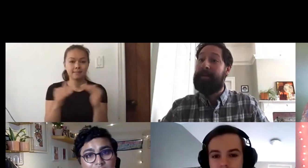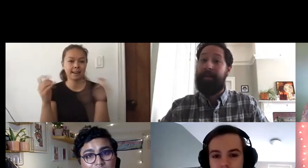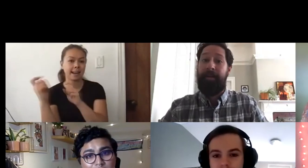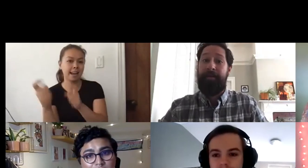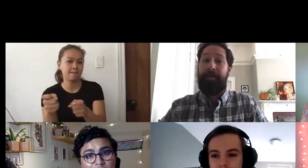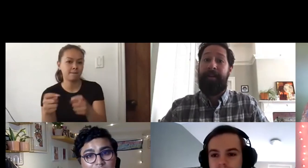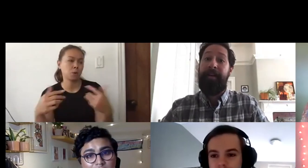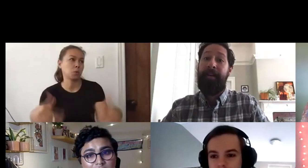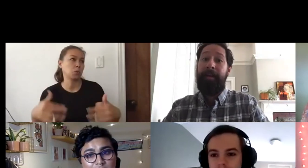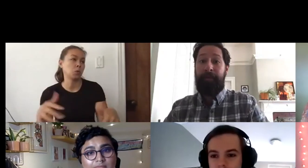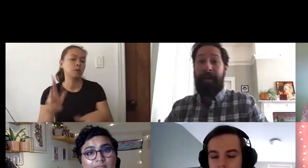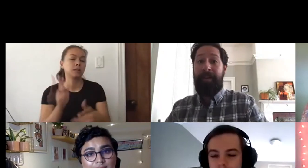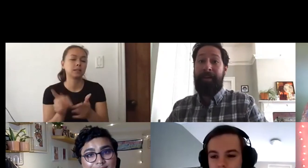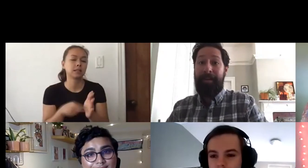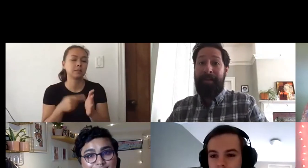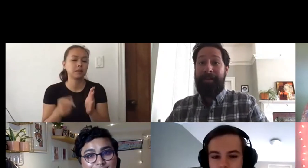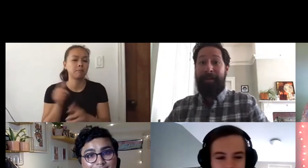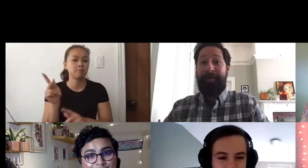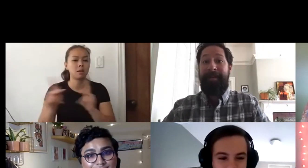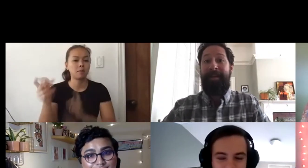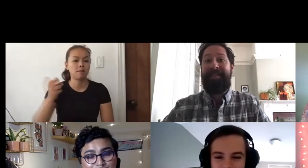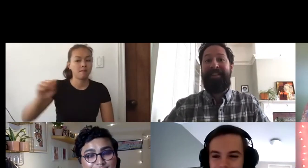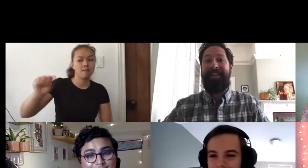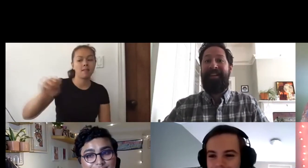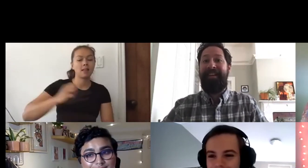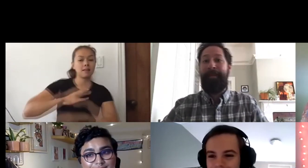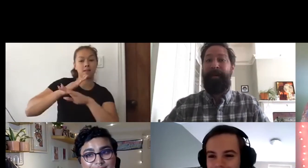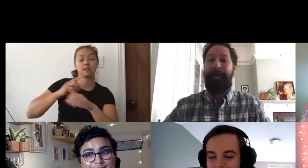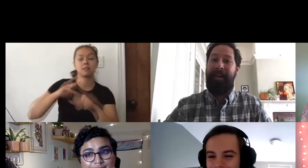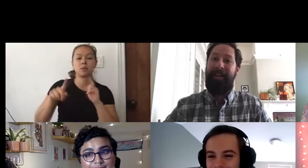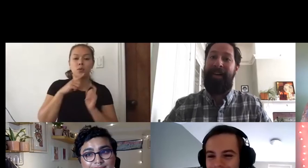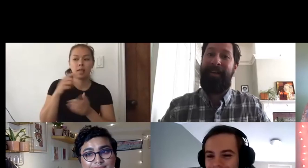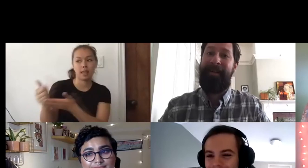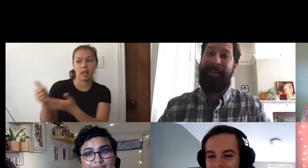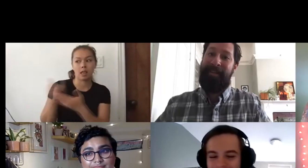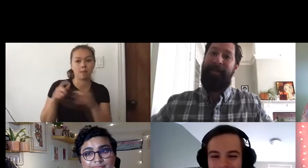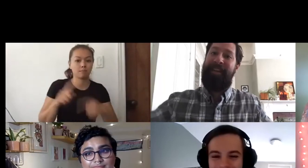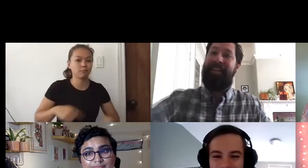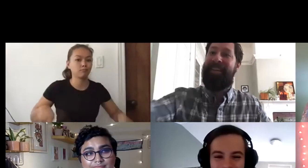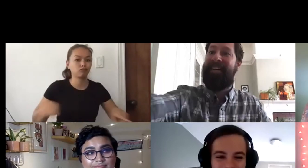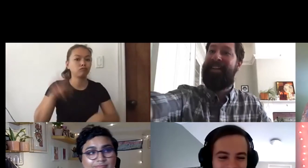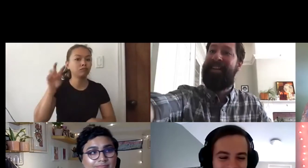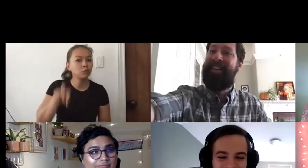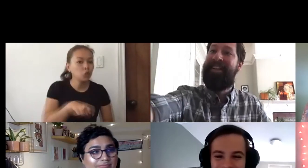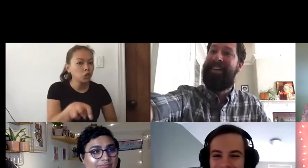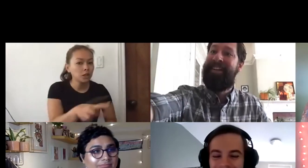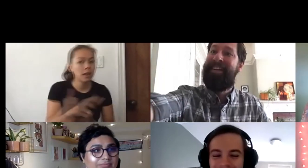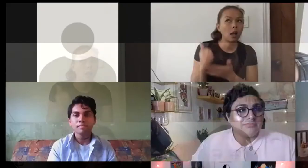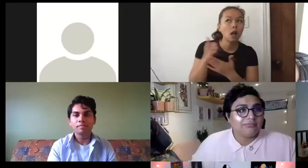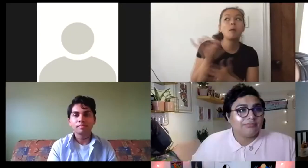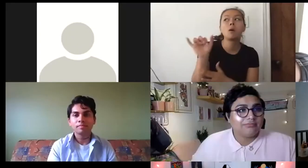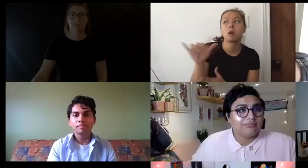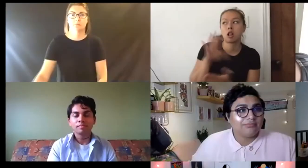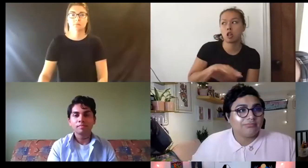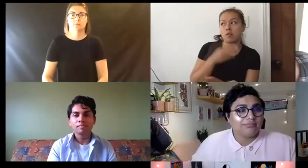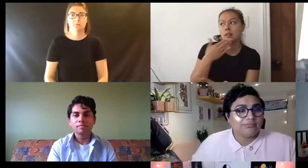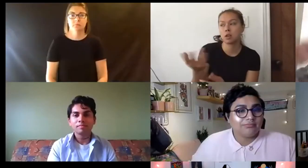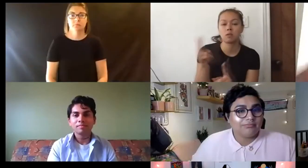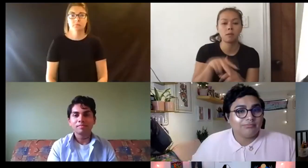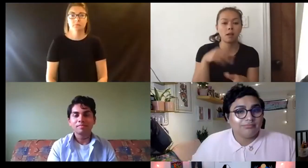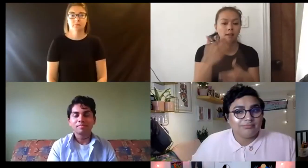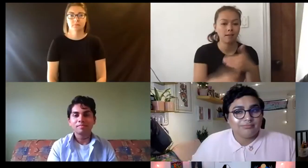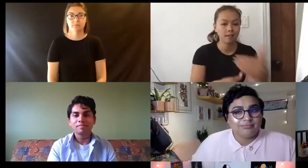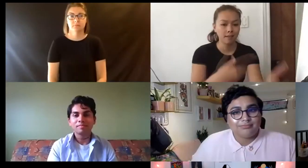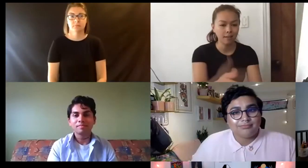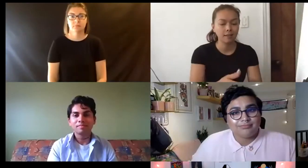help us on our journey. Fran, toxic masculinity in the modern era. What do you think? Oh, what do I think? So